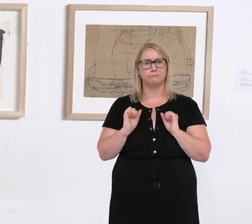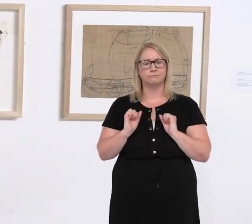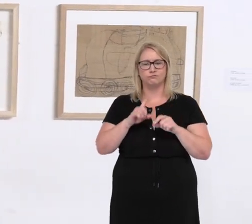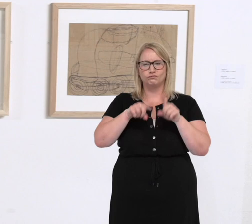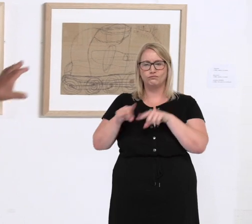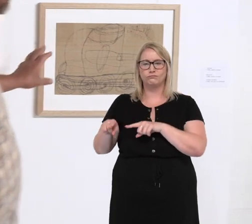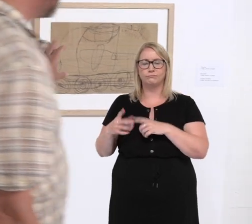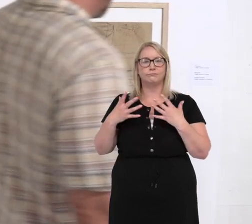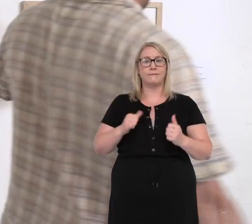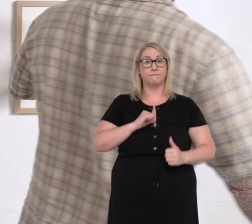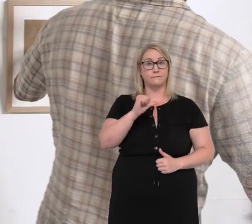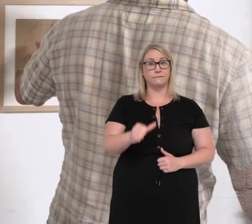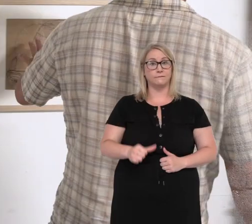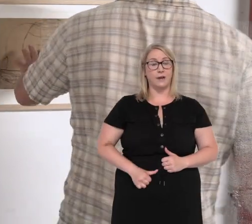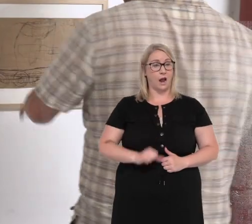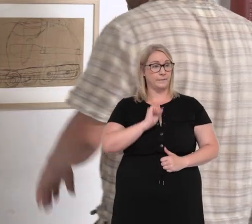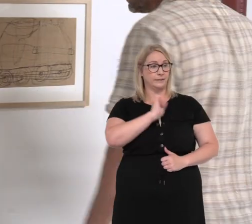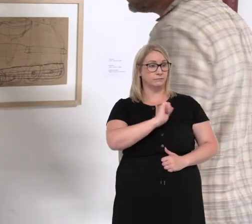Two farm machines,